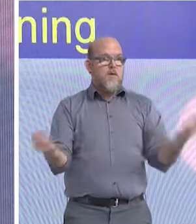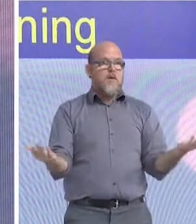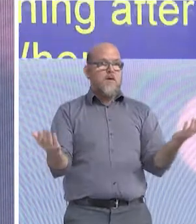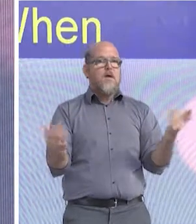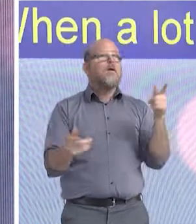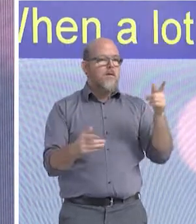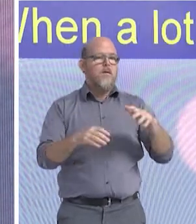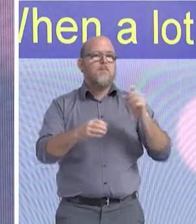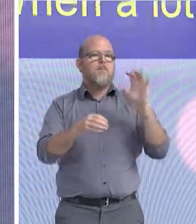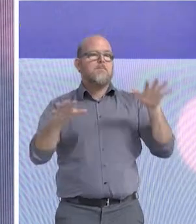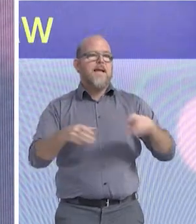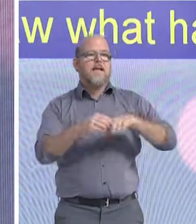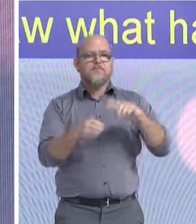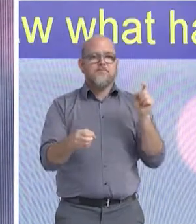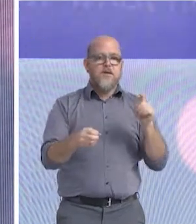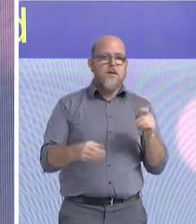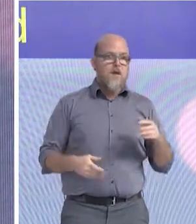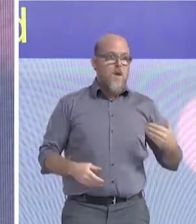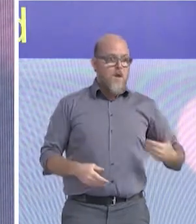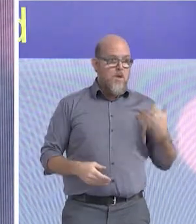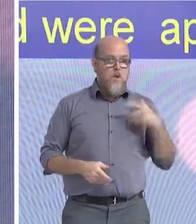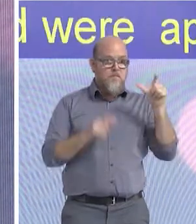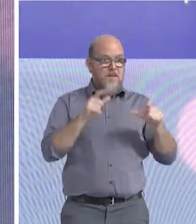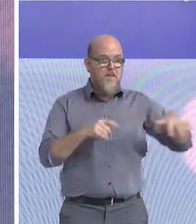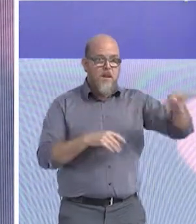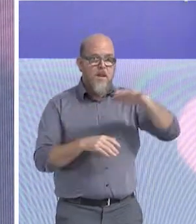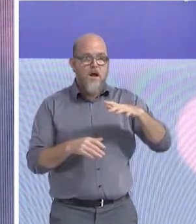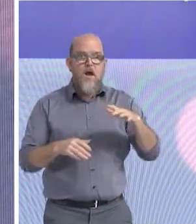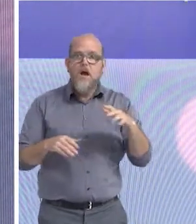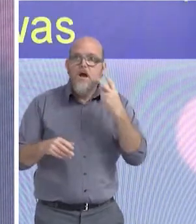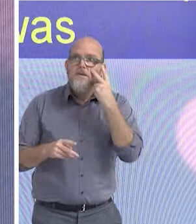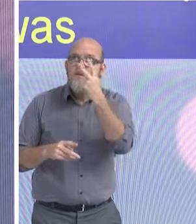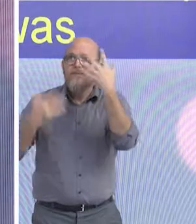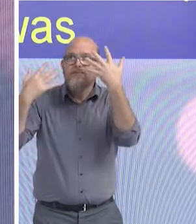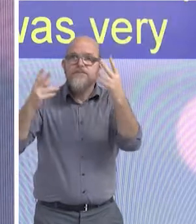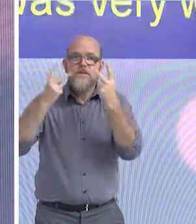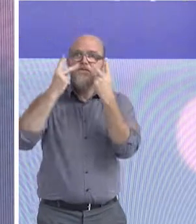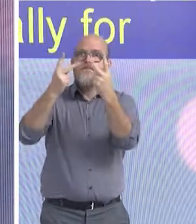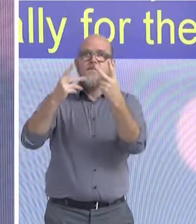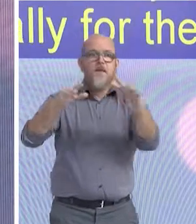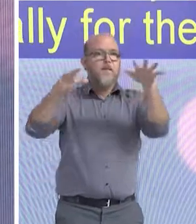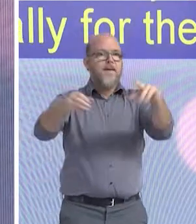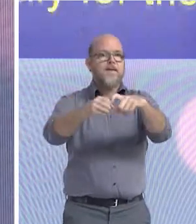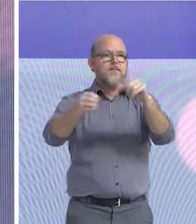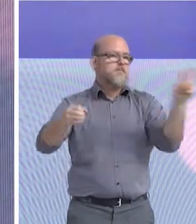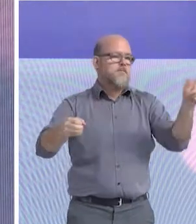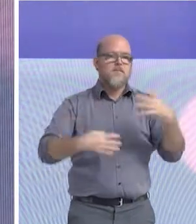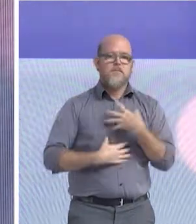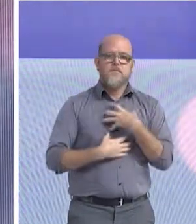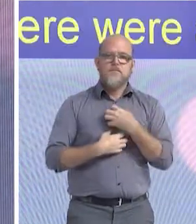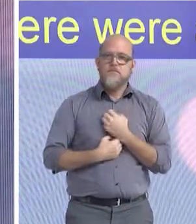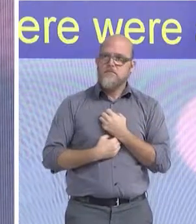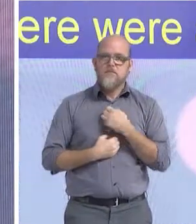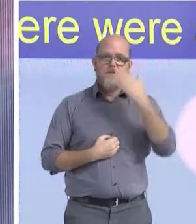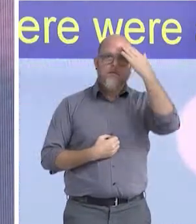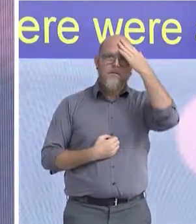what happened in Brexit and were appalled by it, and it was very wrenching emotionally for them. I mean, there were a lot of families that were literally split and remain